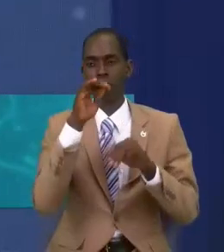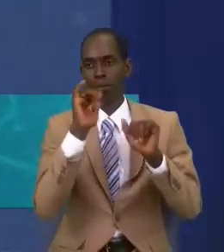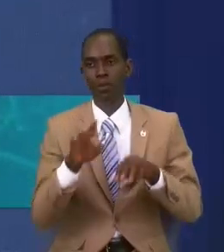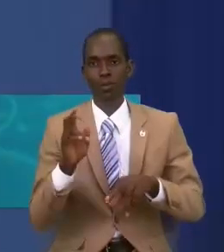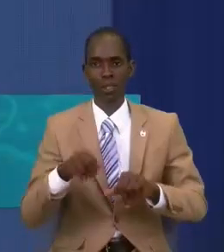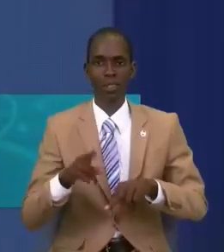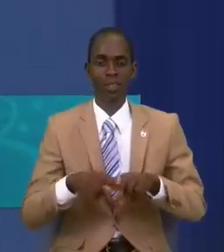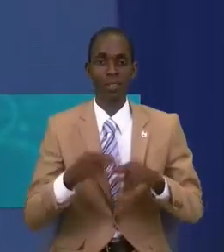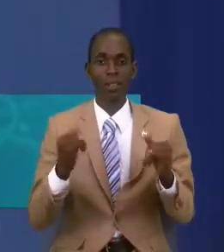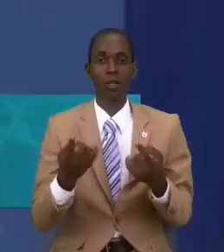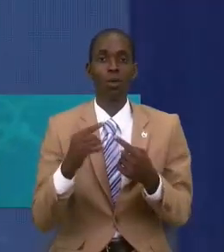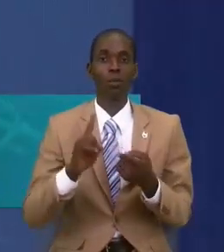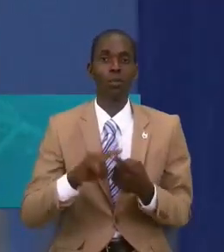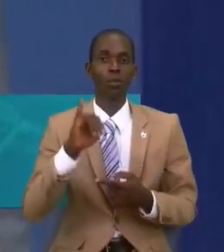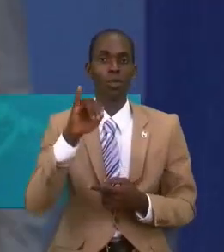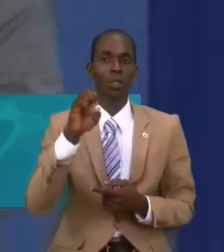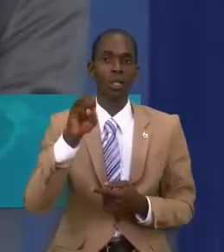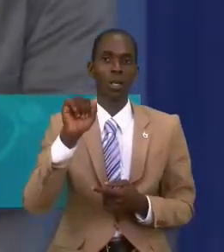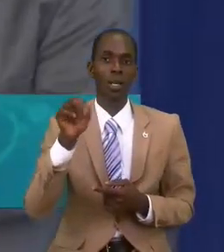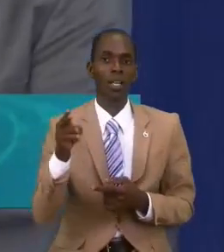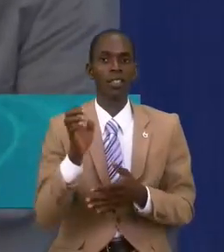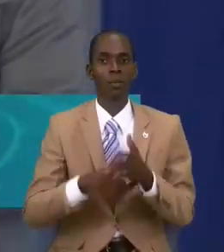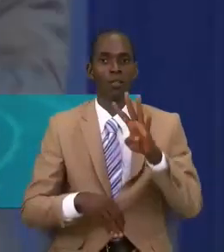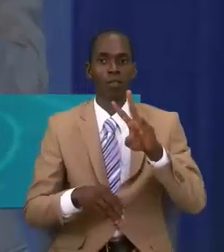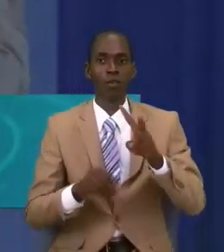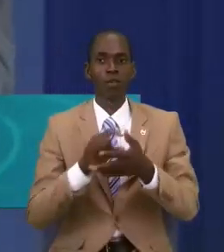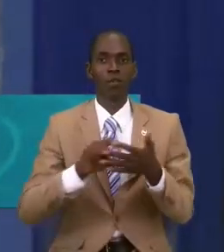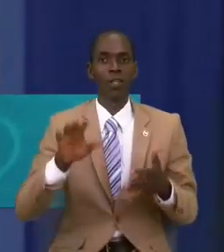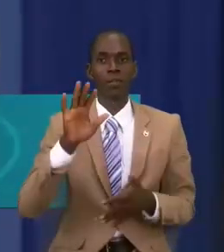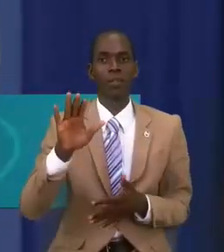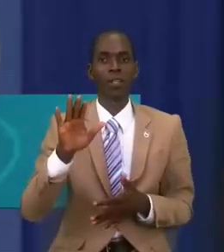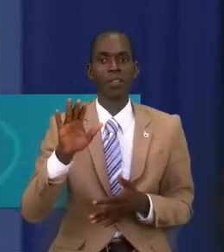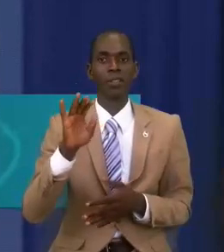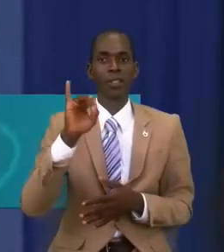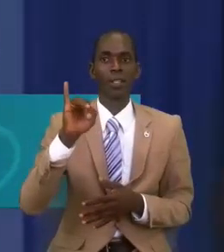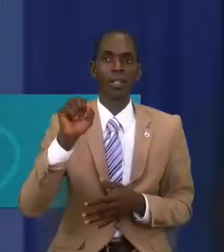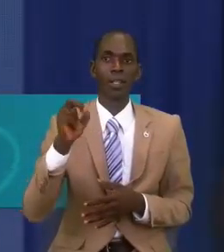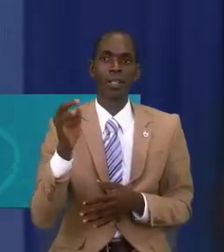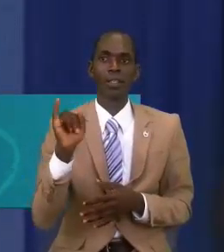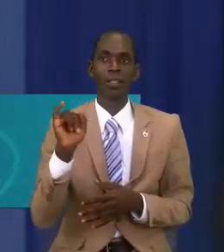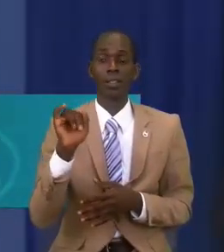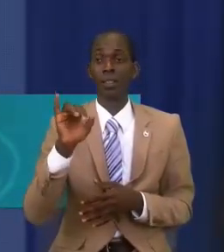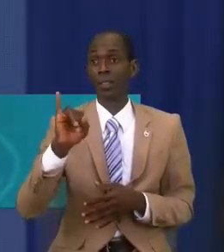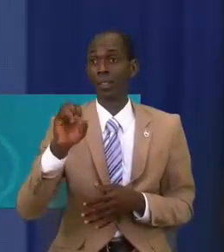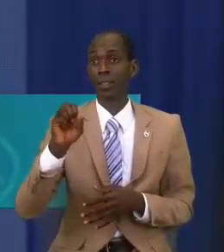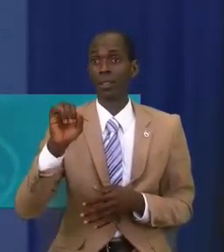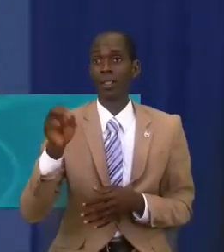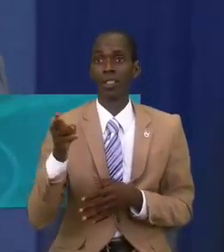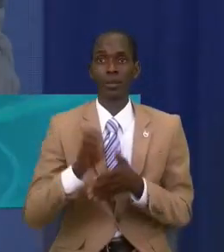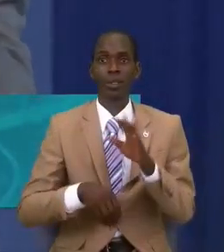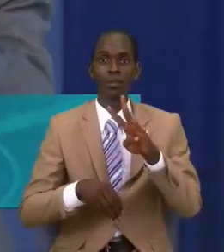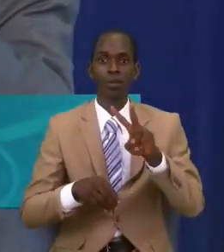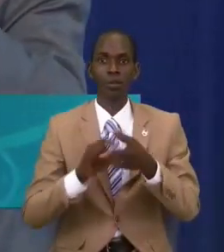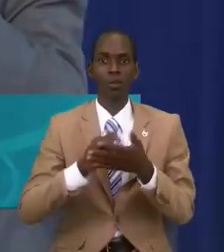5. Isaiah chapter 42, reading from verse 5. Thus says the Lord God,